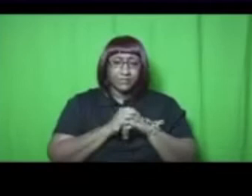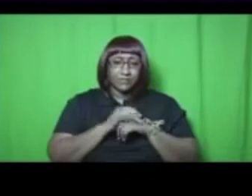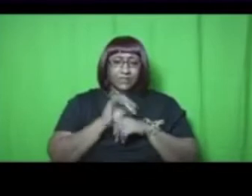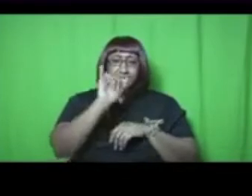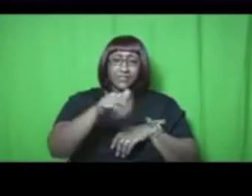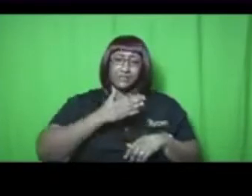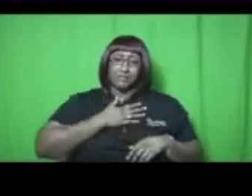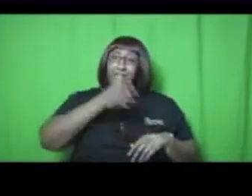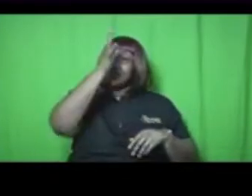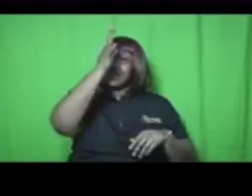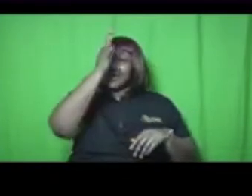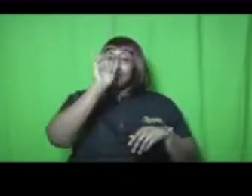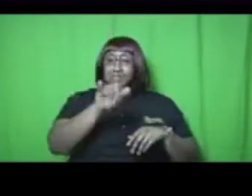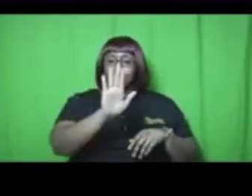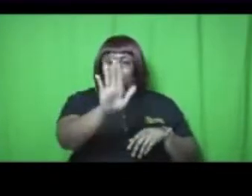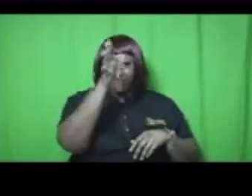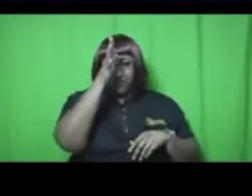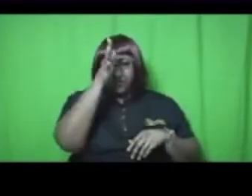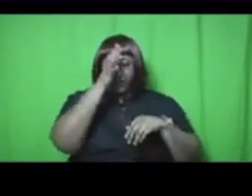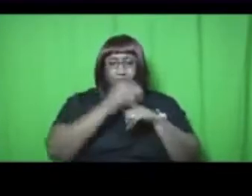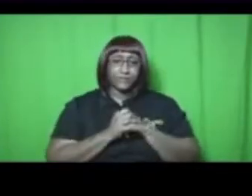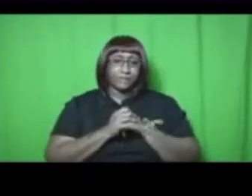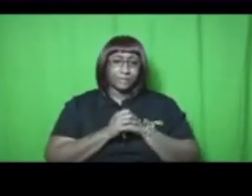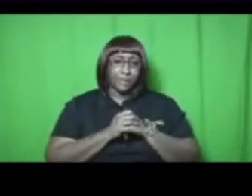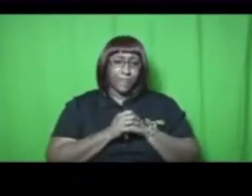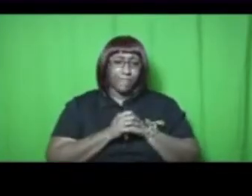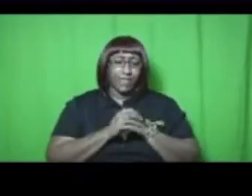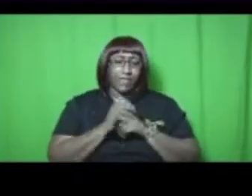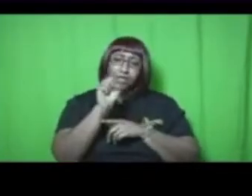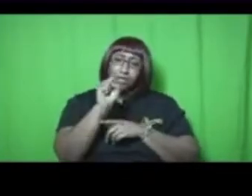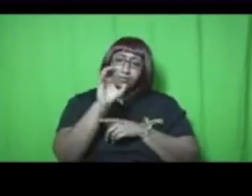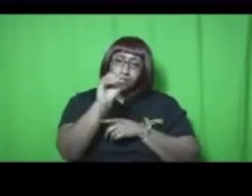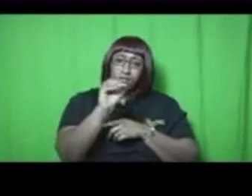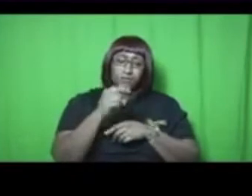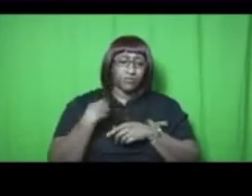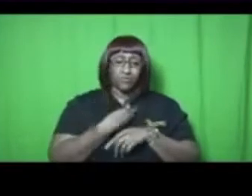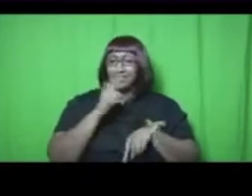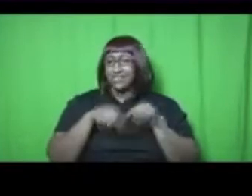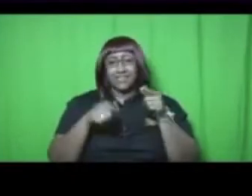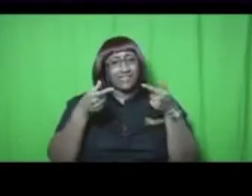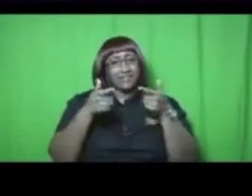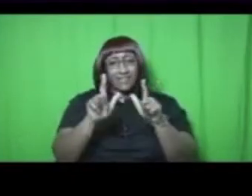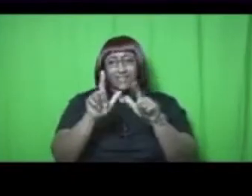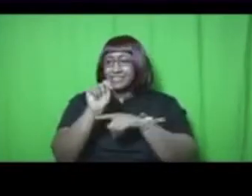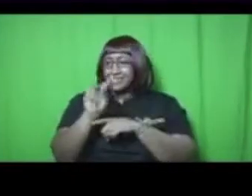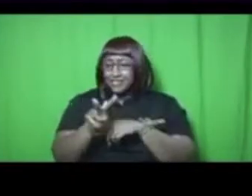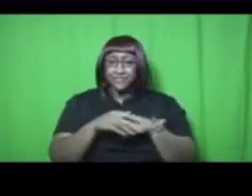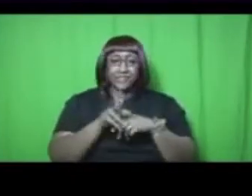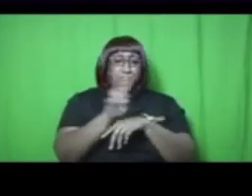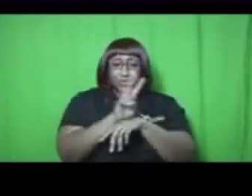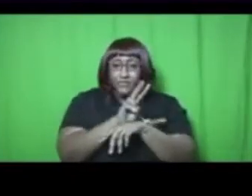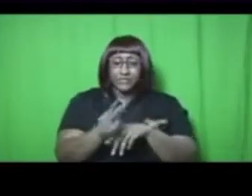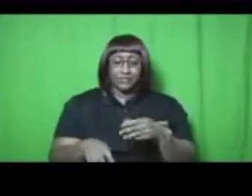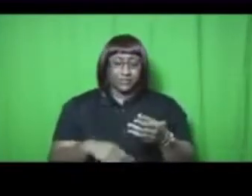That's my daddy, and that's who defines me. And so that's why we cannot let TV,